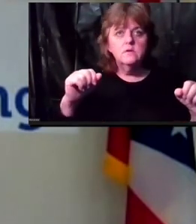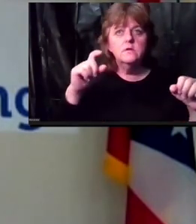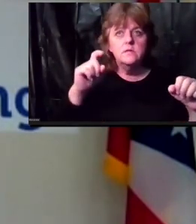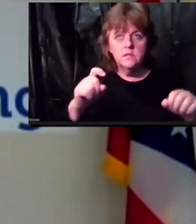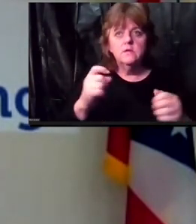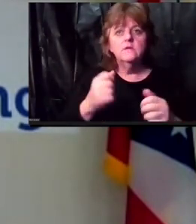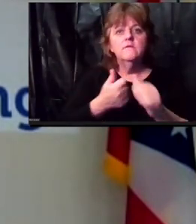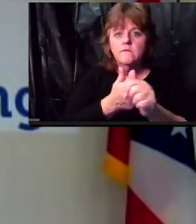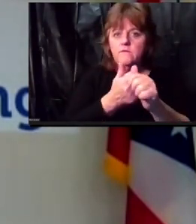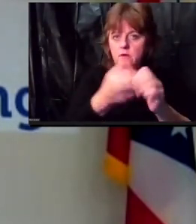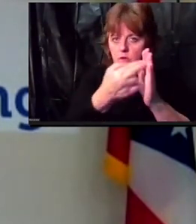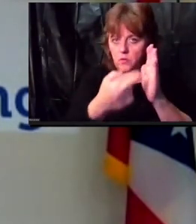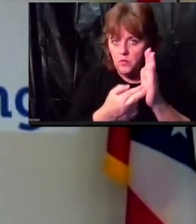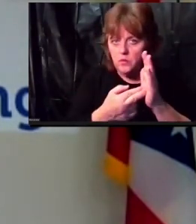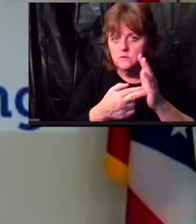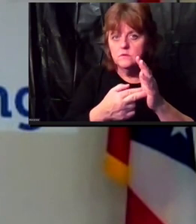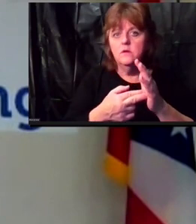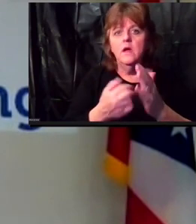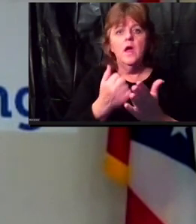of the disease.